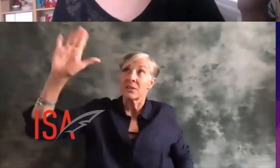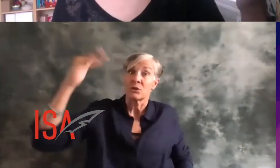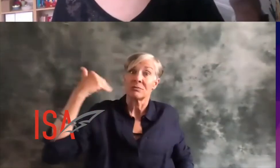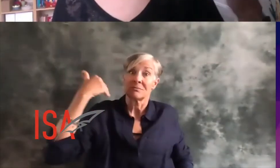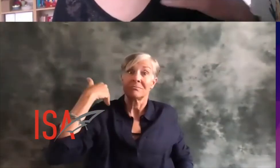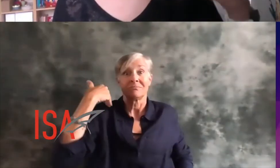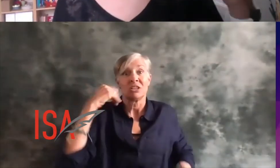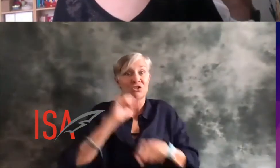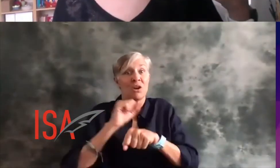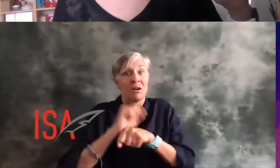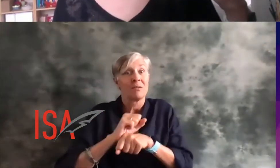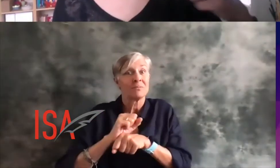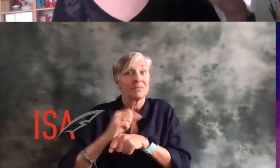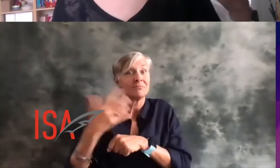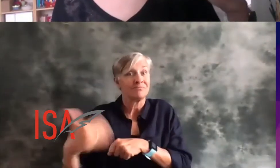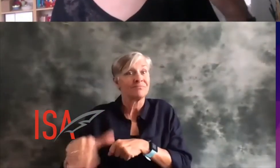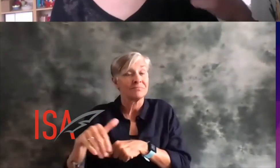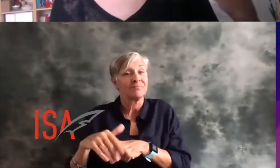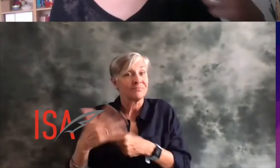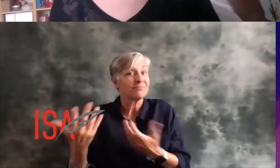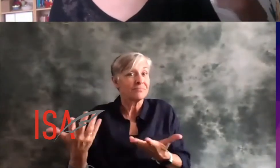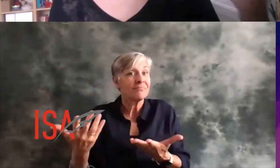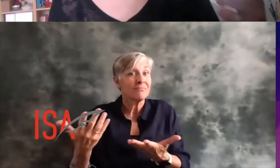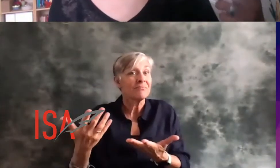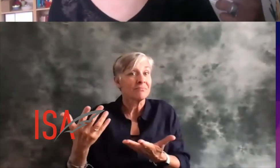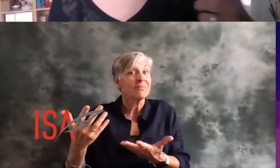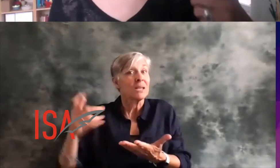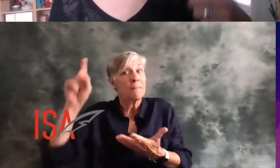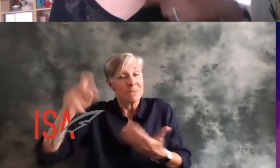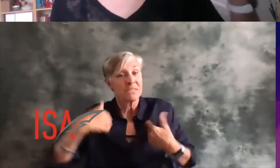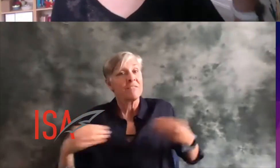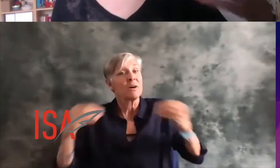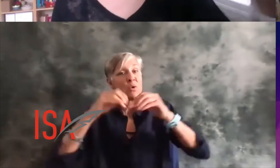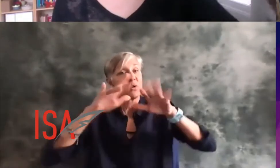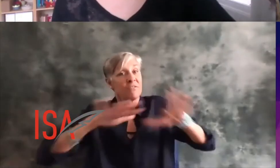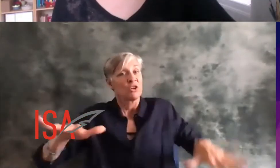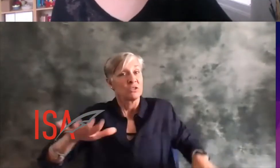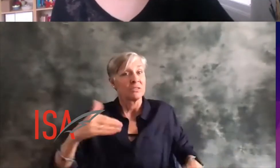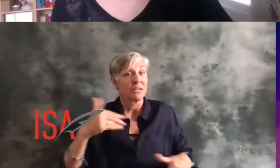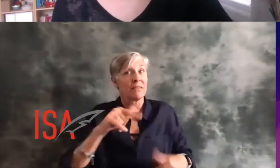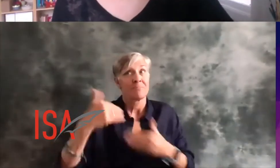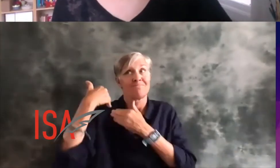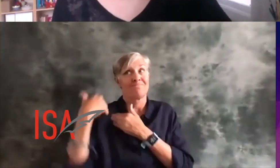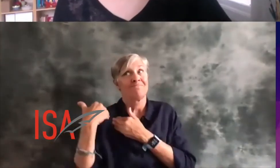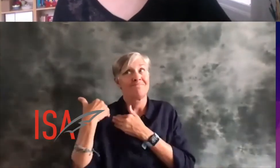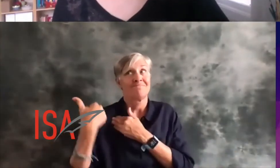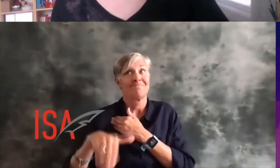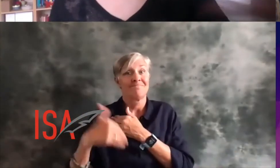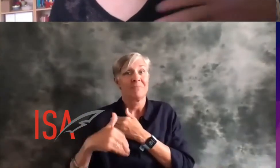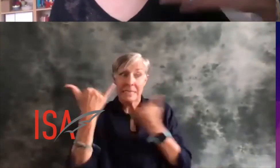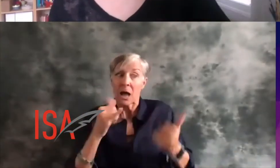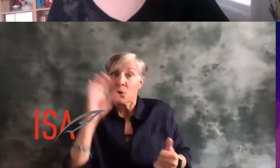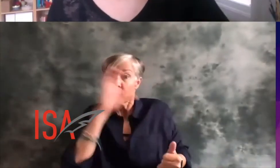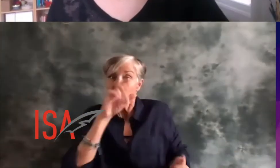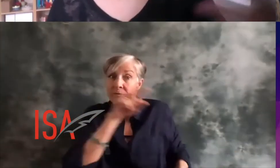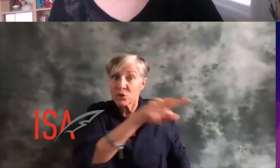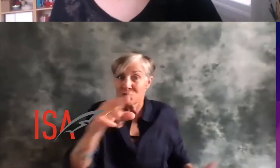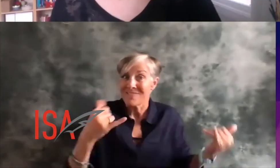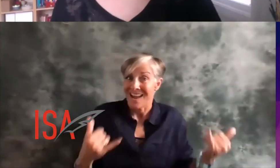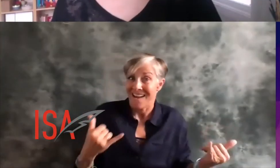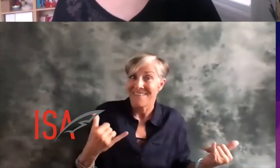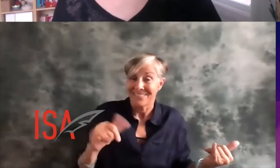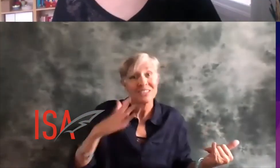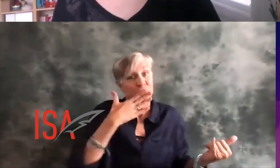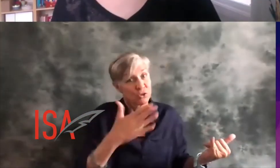on making the industry have more of this content. They have been given mandates, so they're looking for you. That's the good